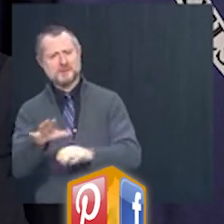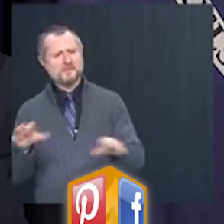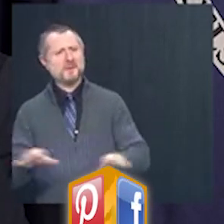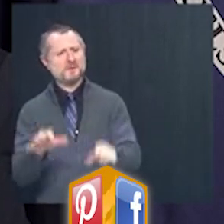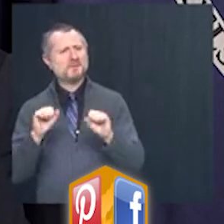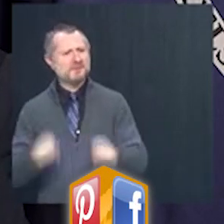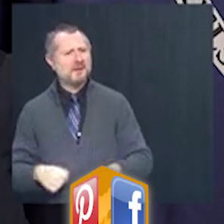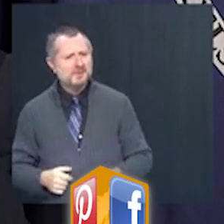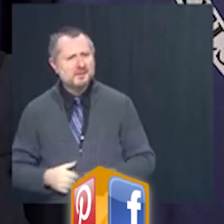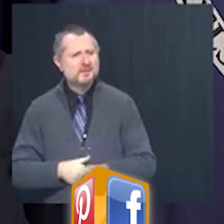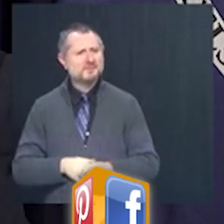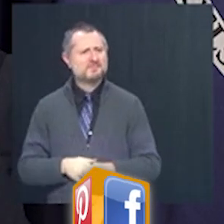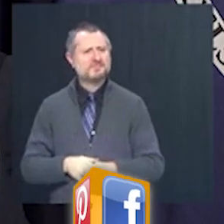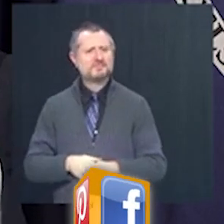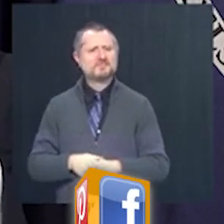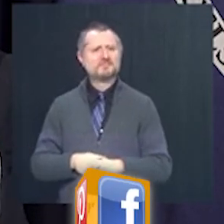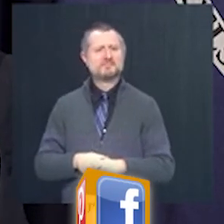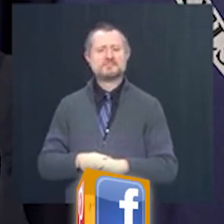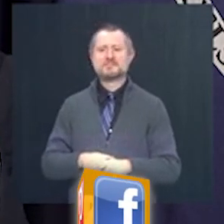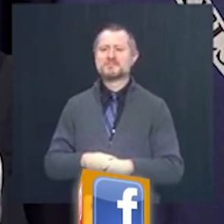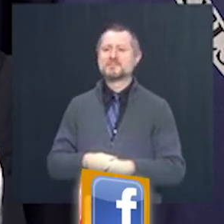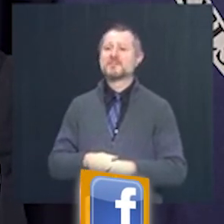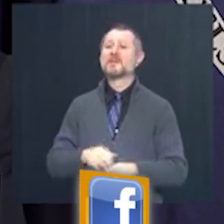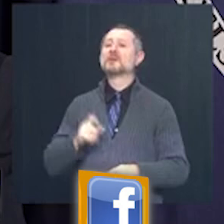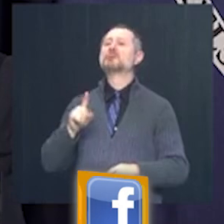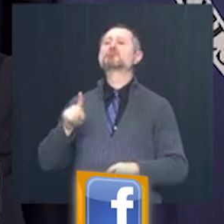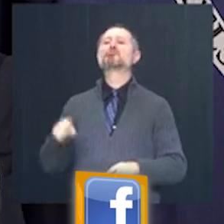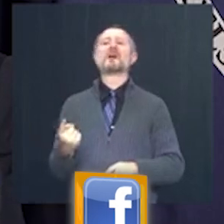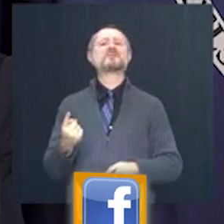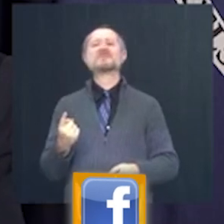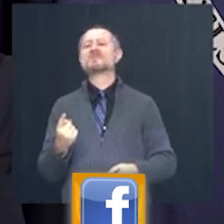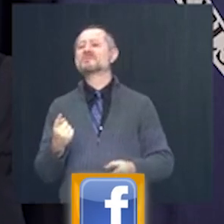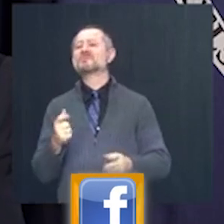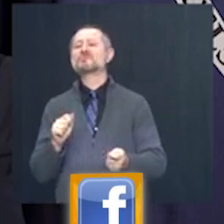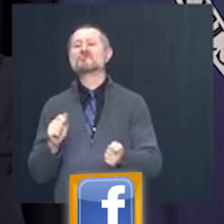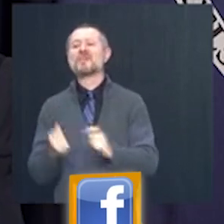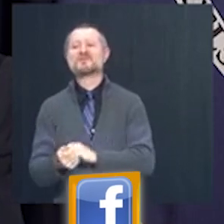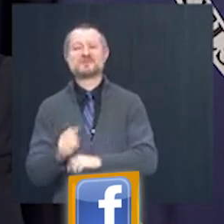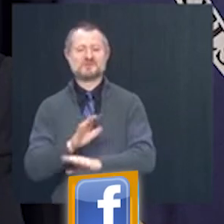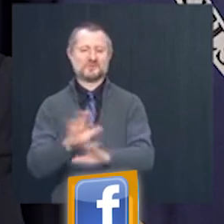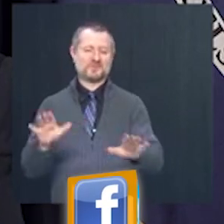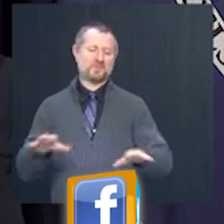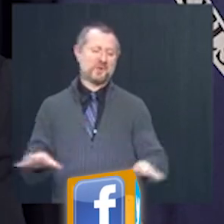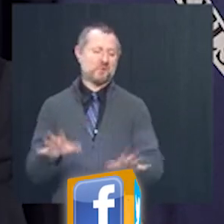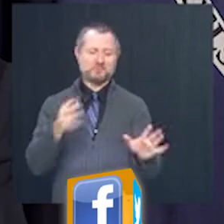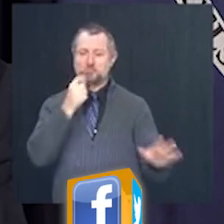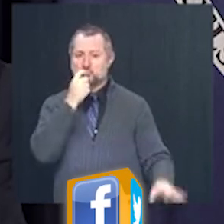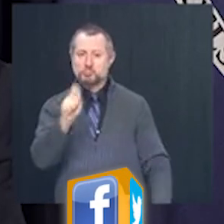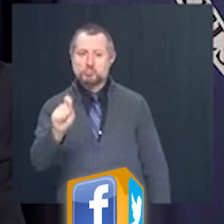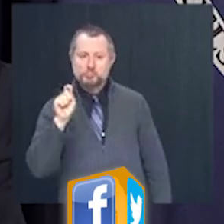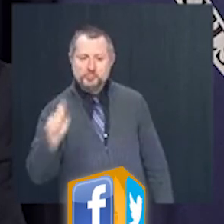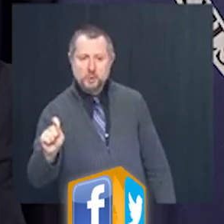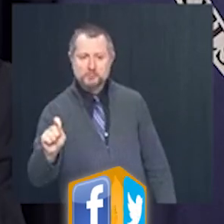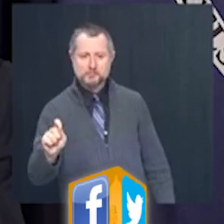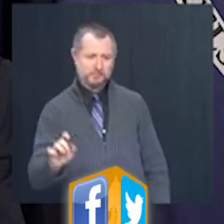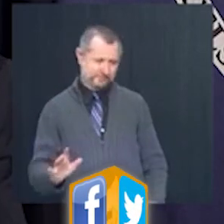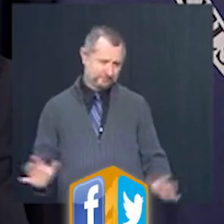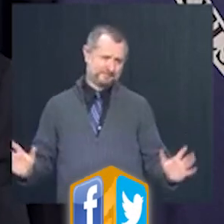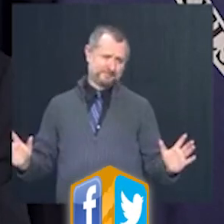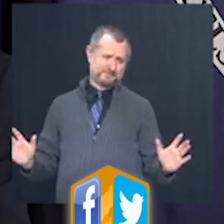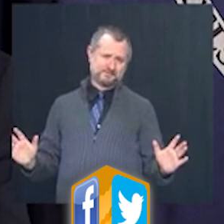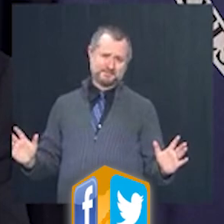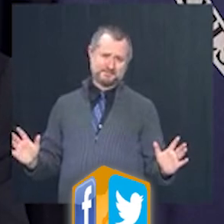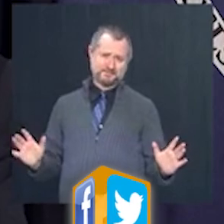So just change your behavior. Change your behavior. And get past